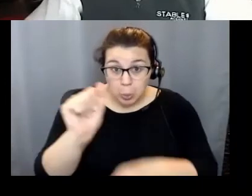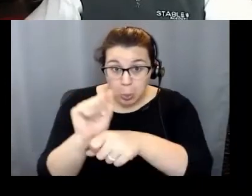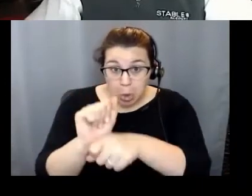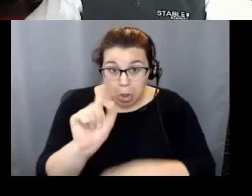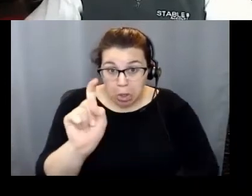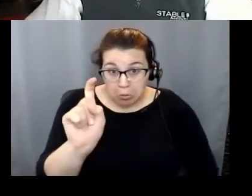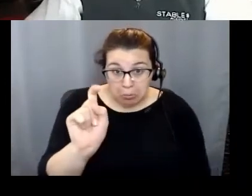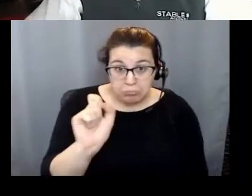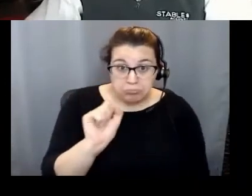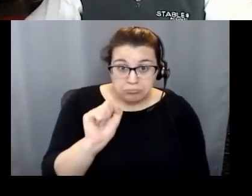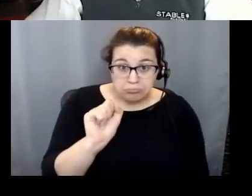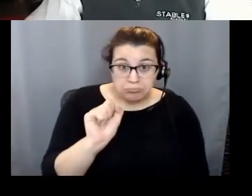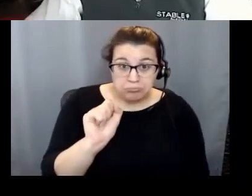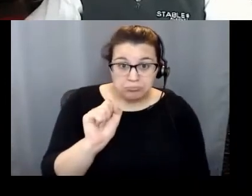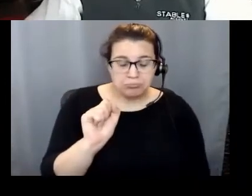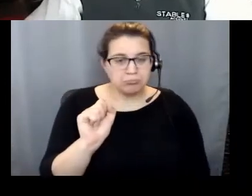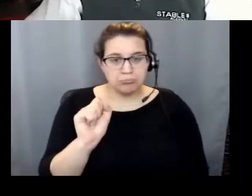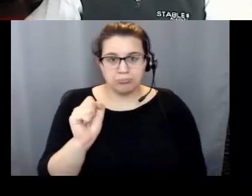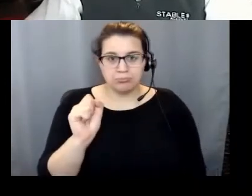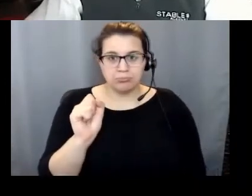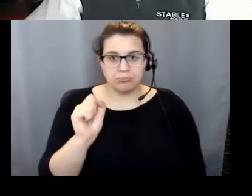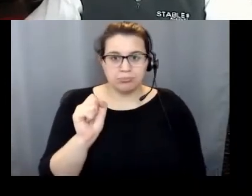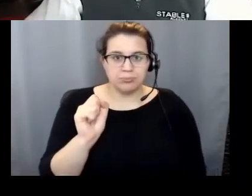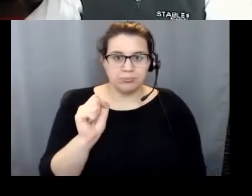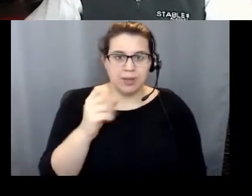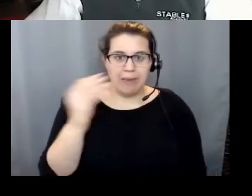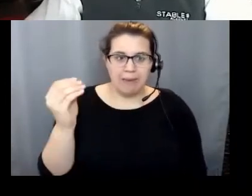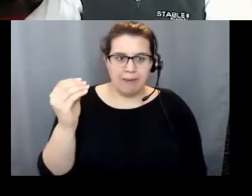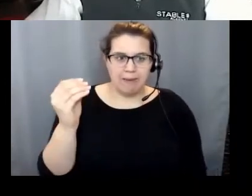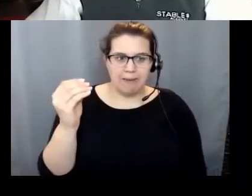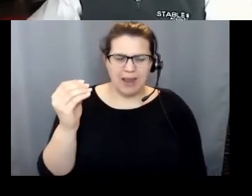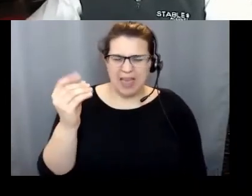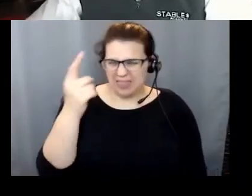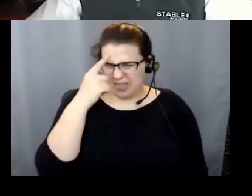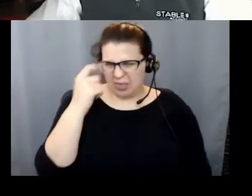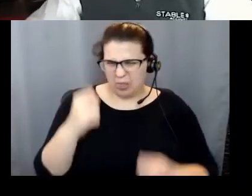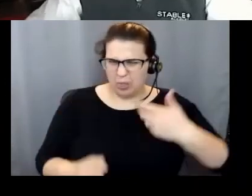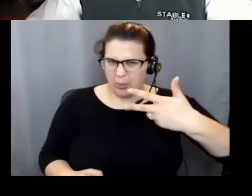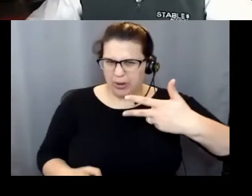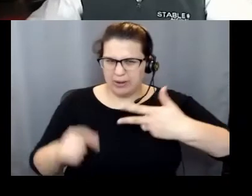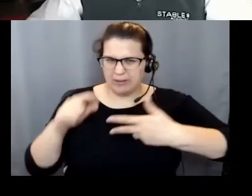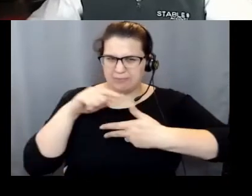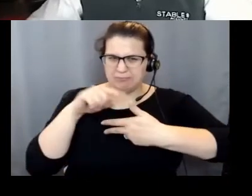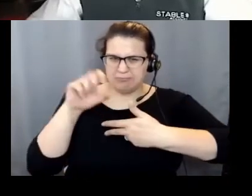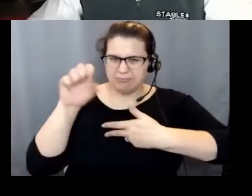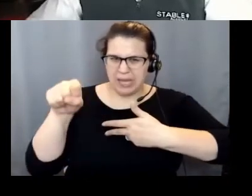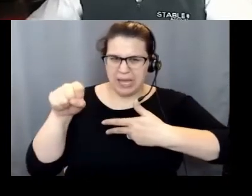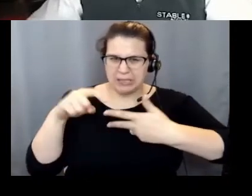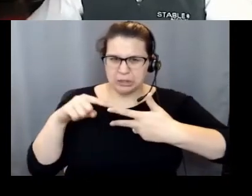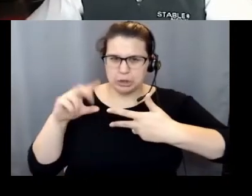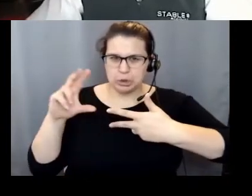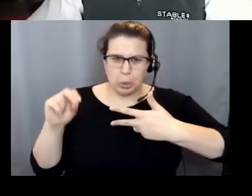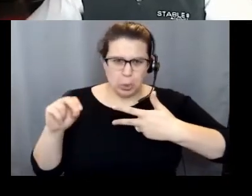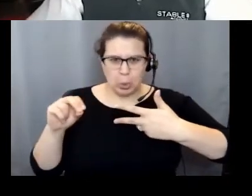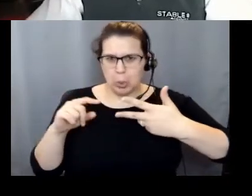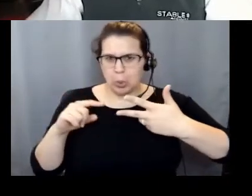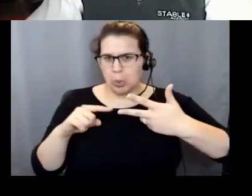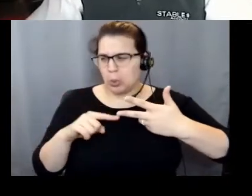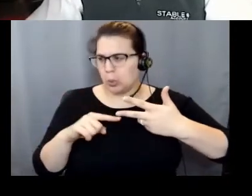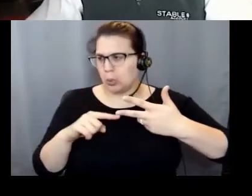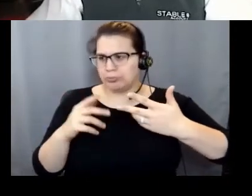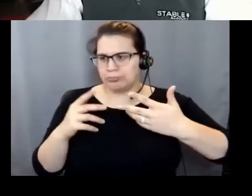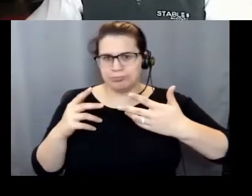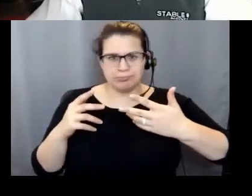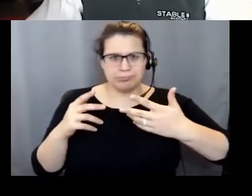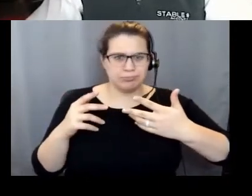or what your work status is. And there's, I believe, 3 options. It's yes, no, or I am employed, I'm not employed, or so forth.